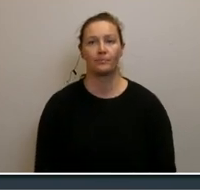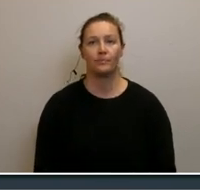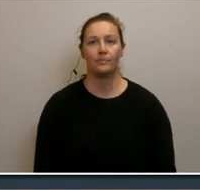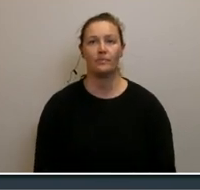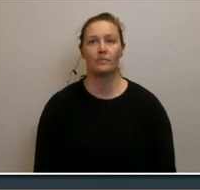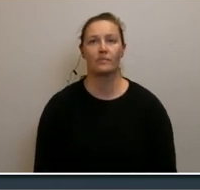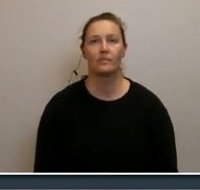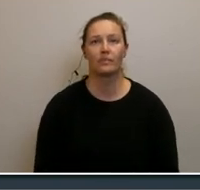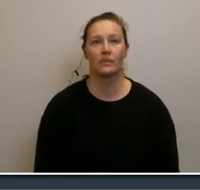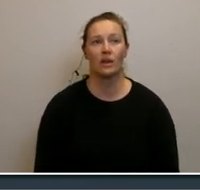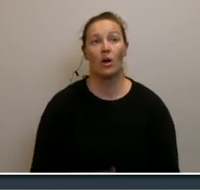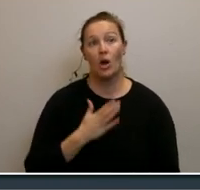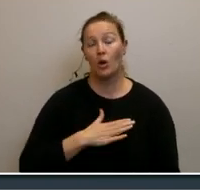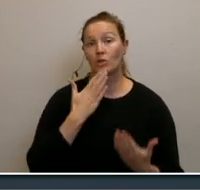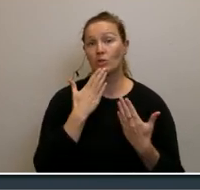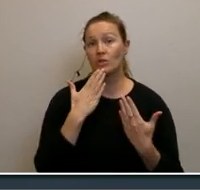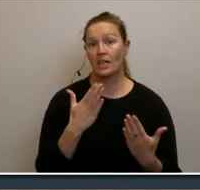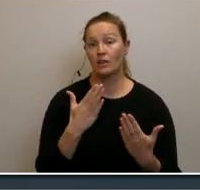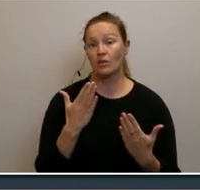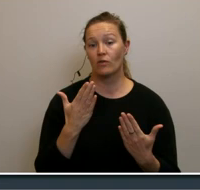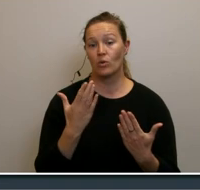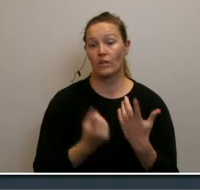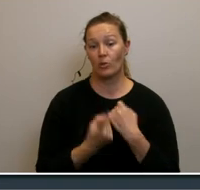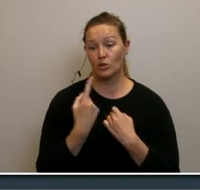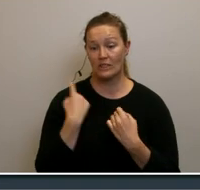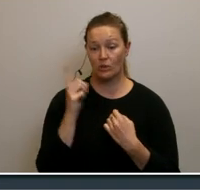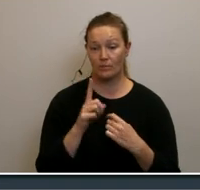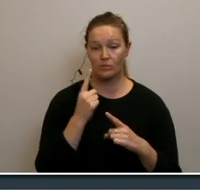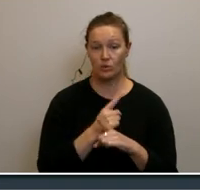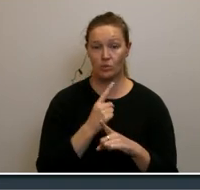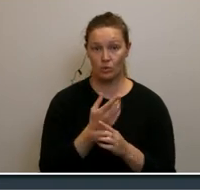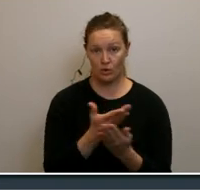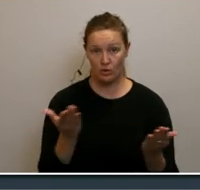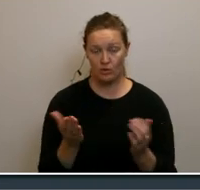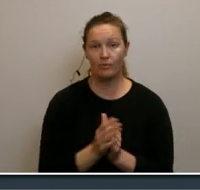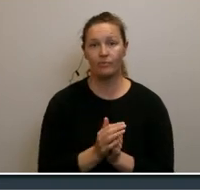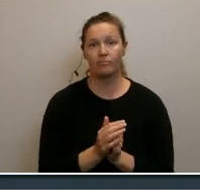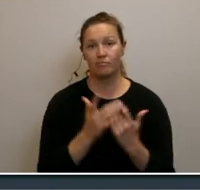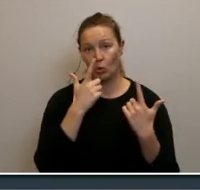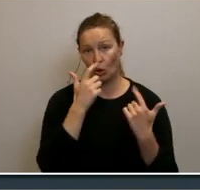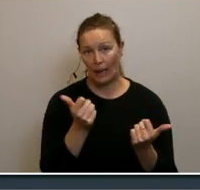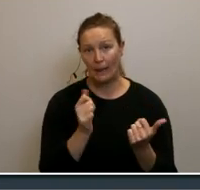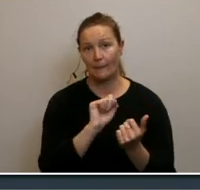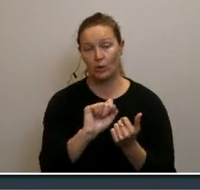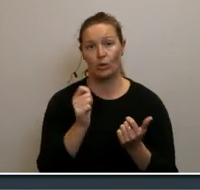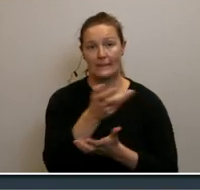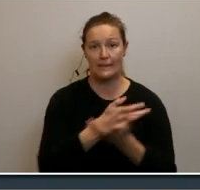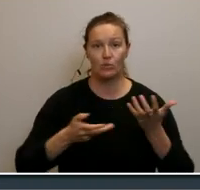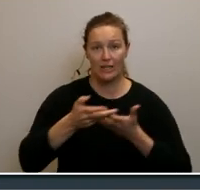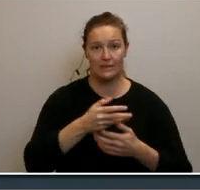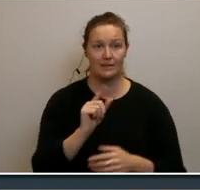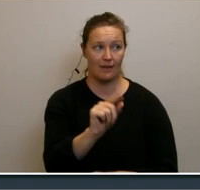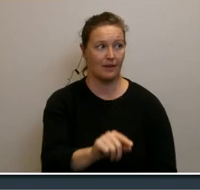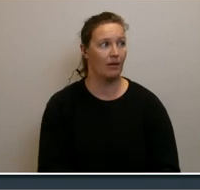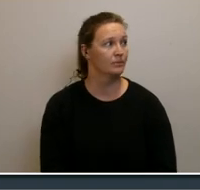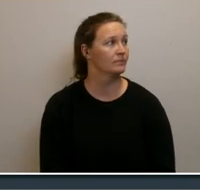So I'd like to thank you for giving me this opportunity, and wish you well in your deliberations.